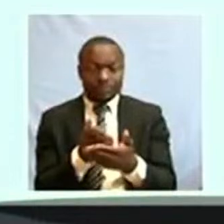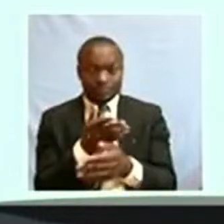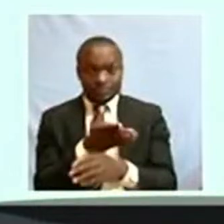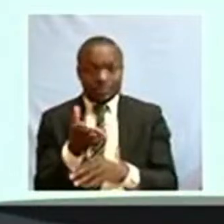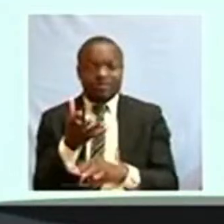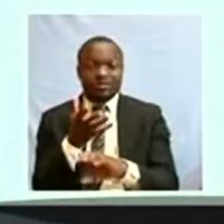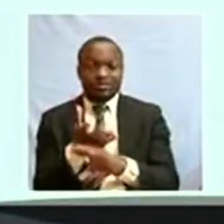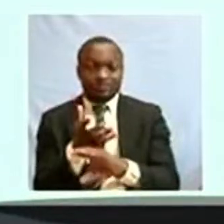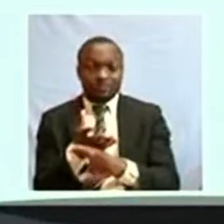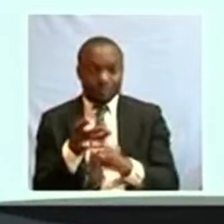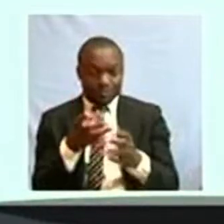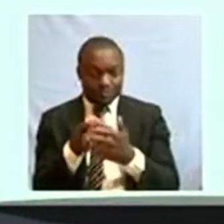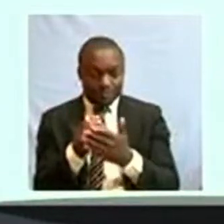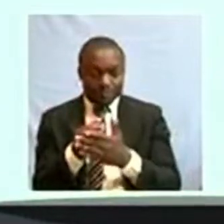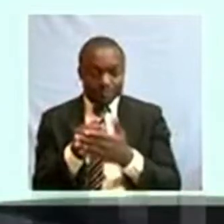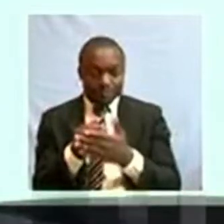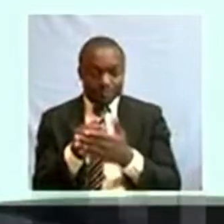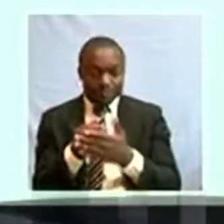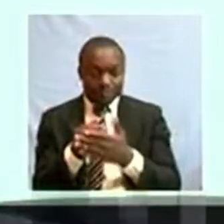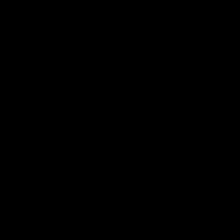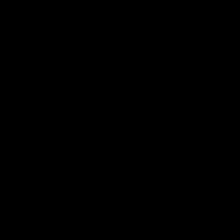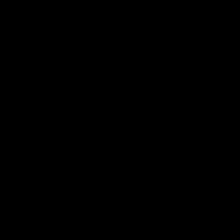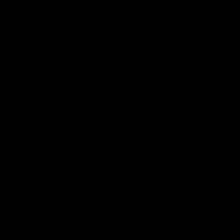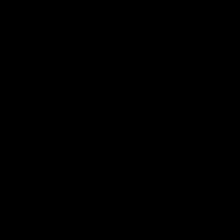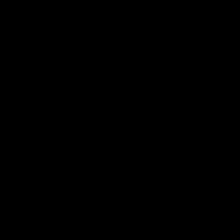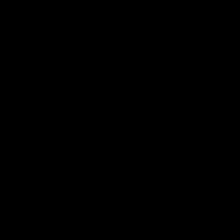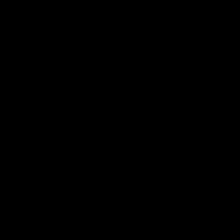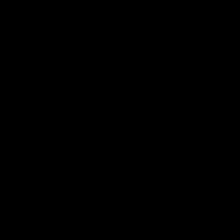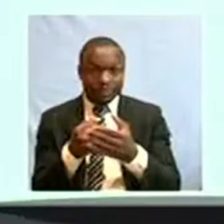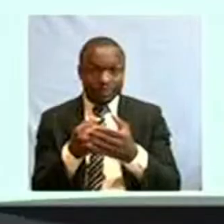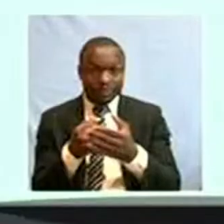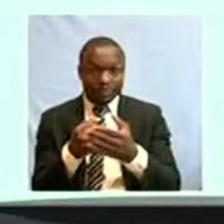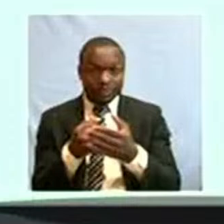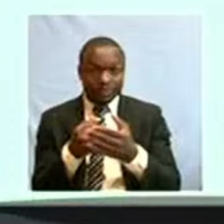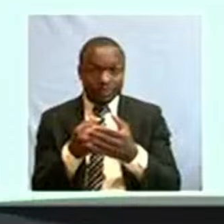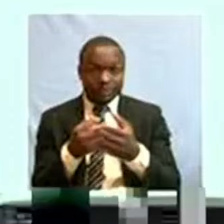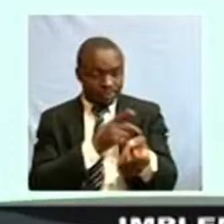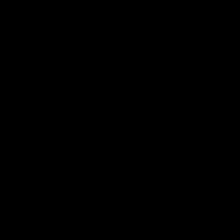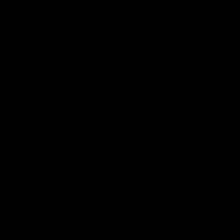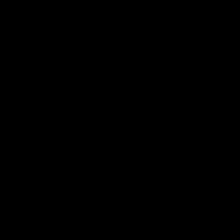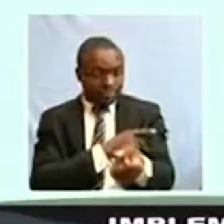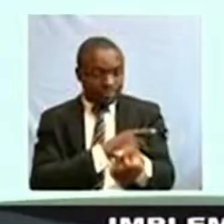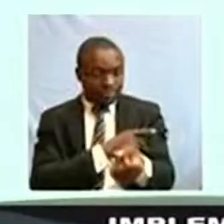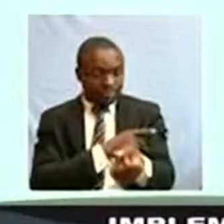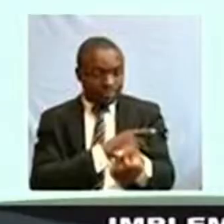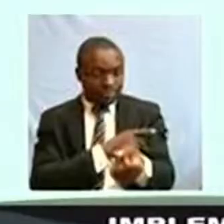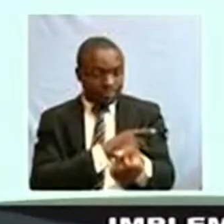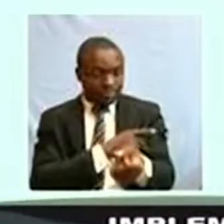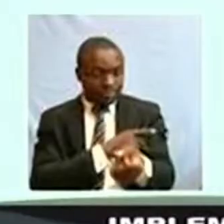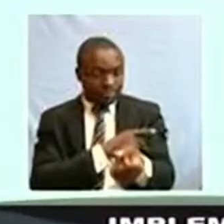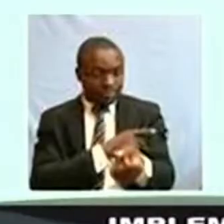services or the services for devolved functions.